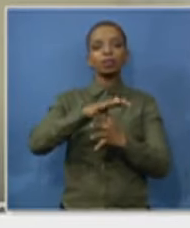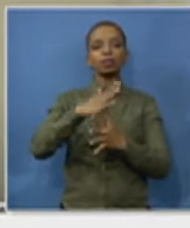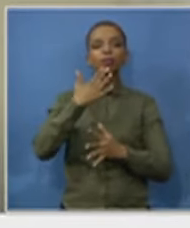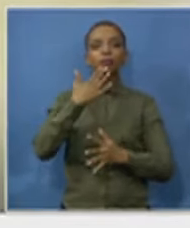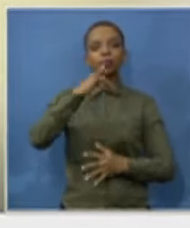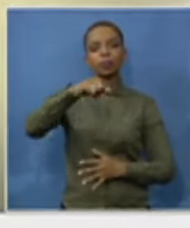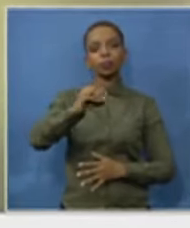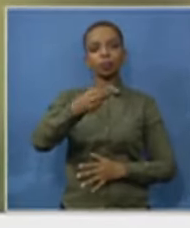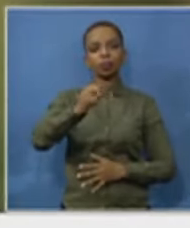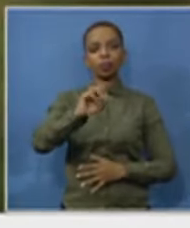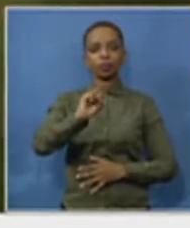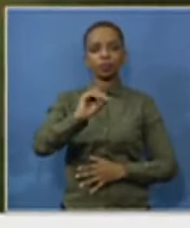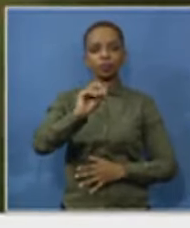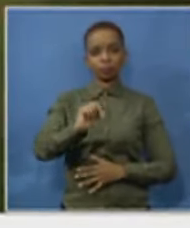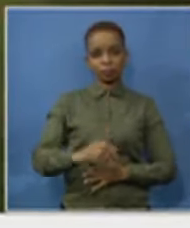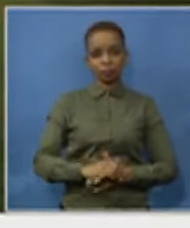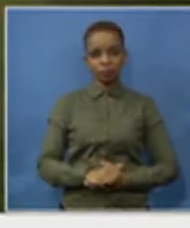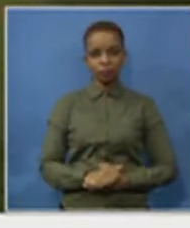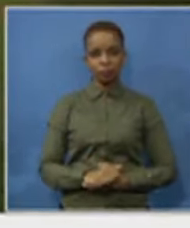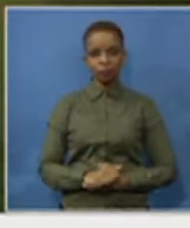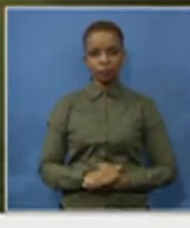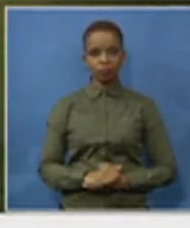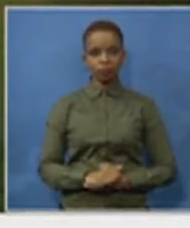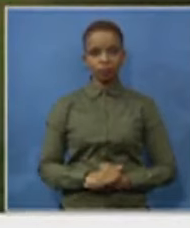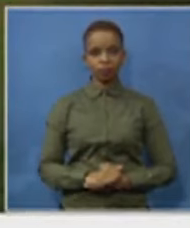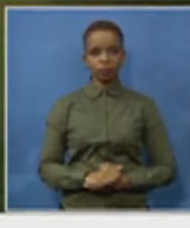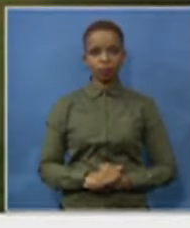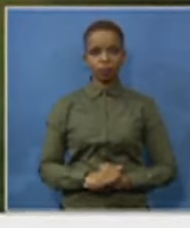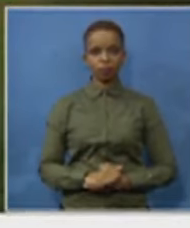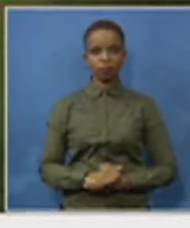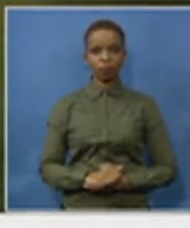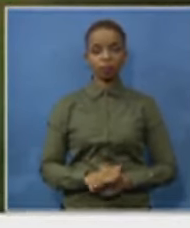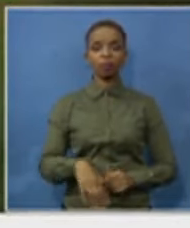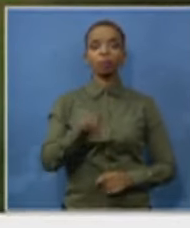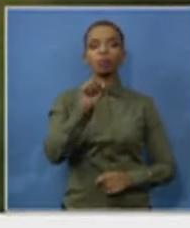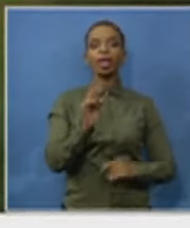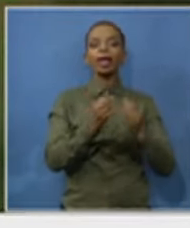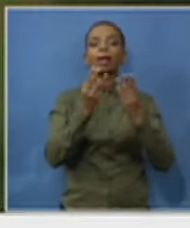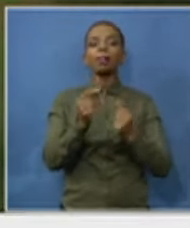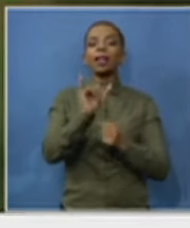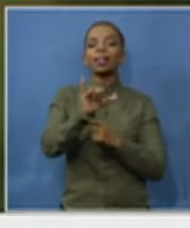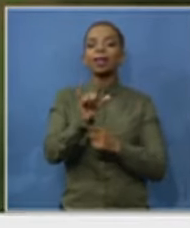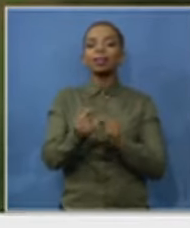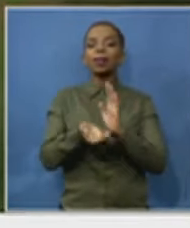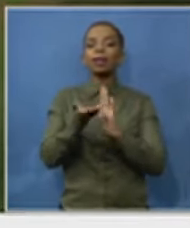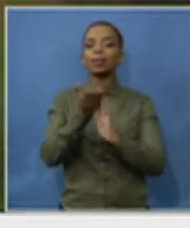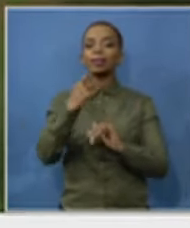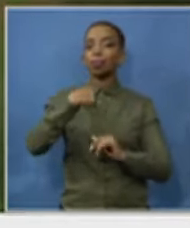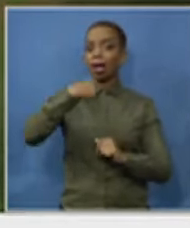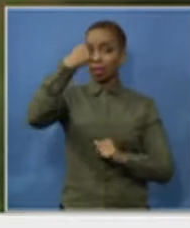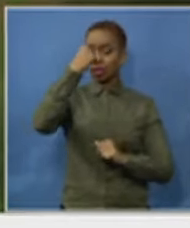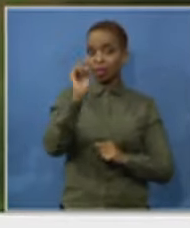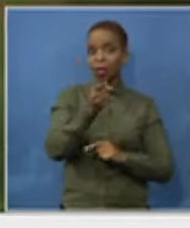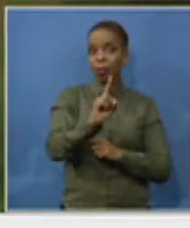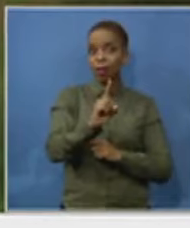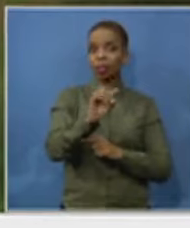COVID-19. All of our intensive care shifts are really tough for whatever reason. I think there was a lot of media